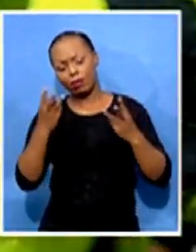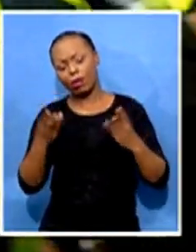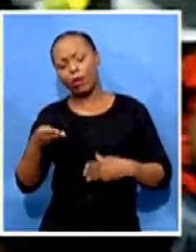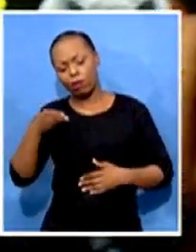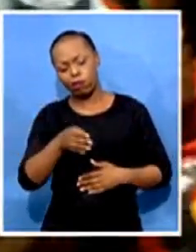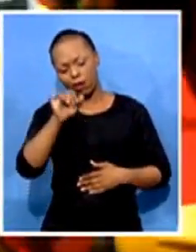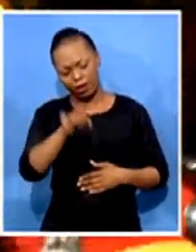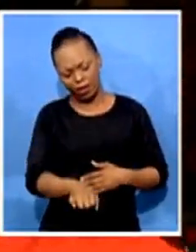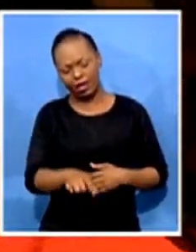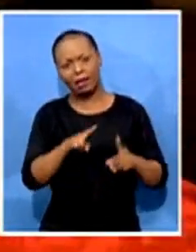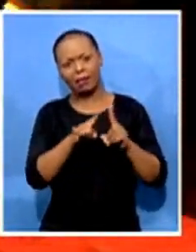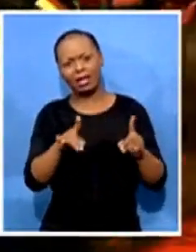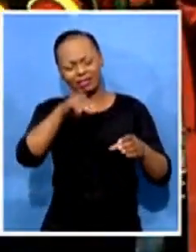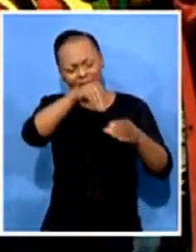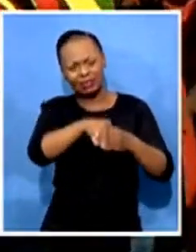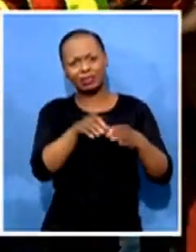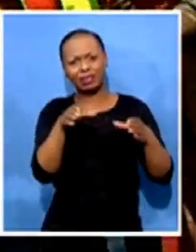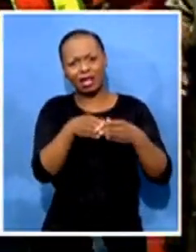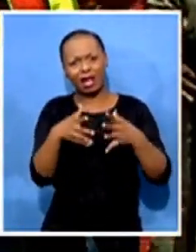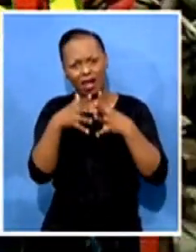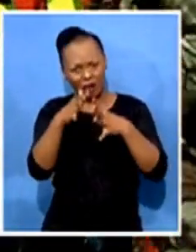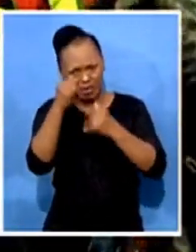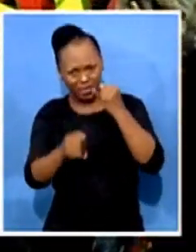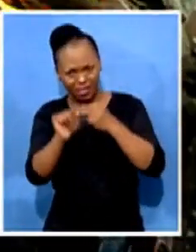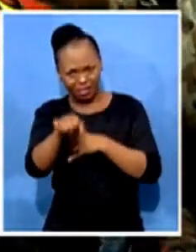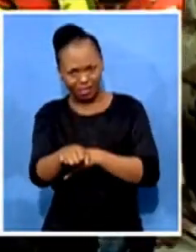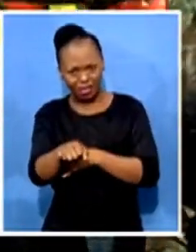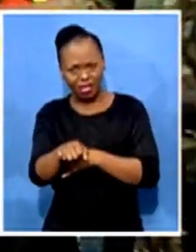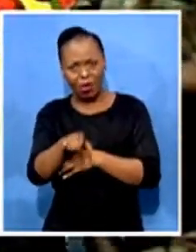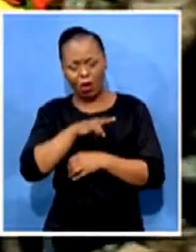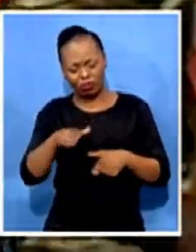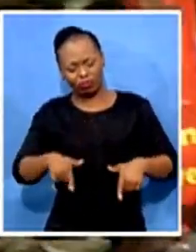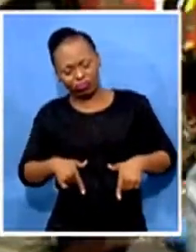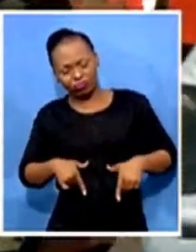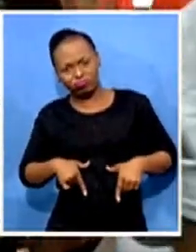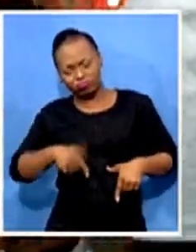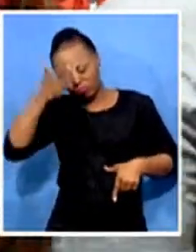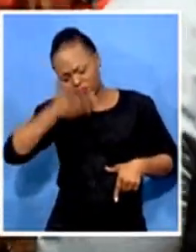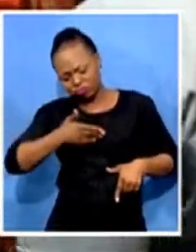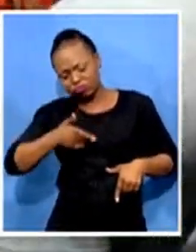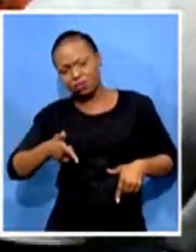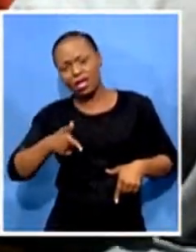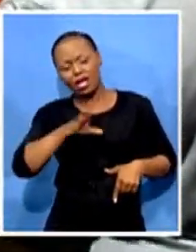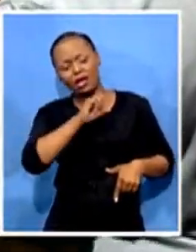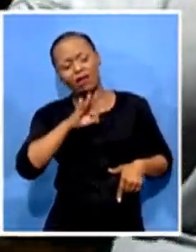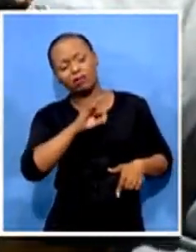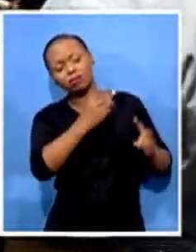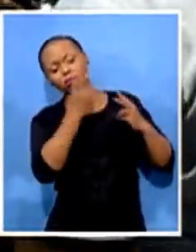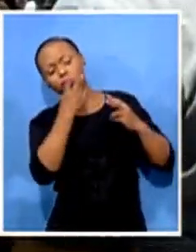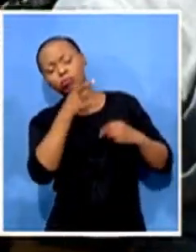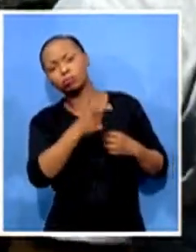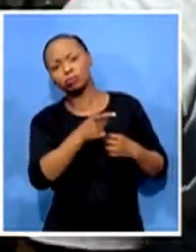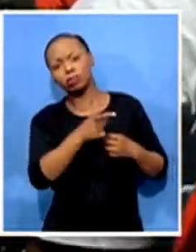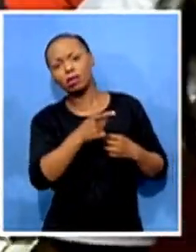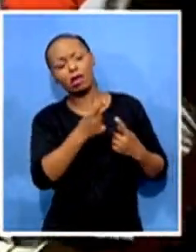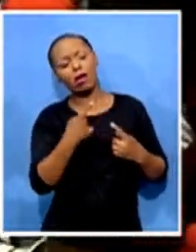particular, once arms are seen by those people of the EFF, because they went there, and if I'm correct, if I heard them right,